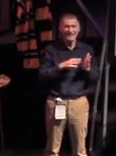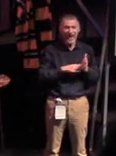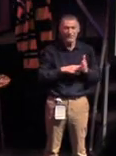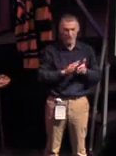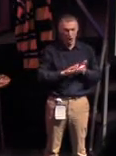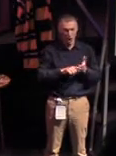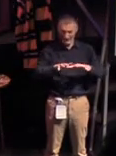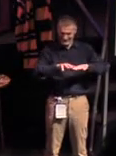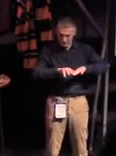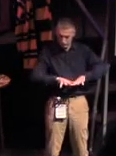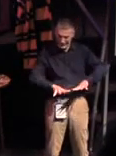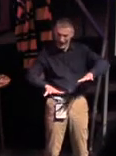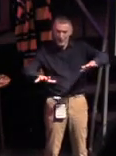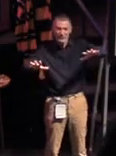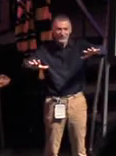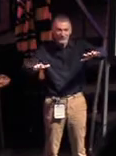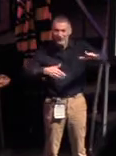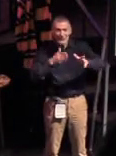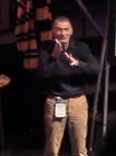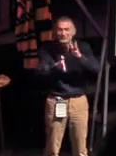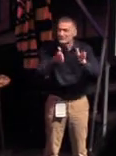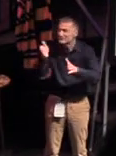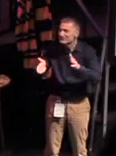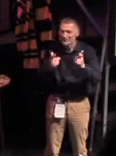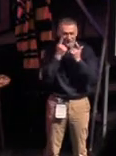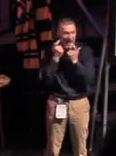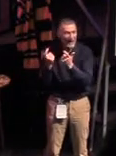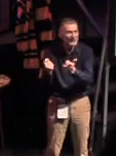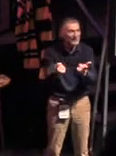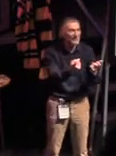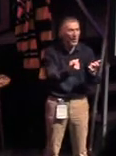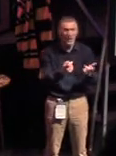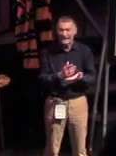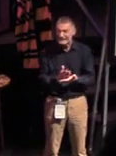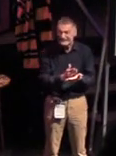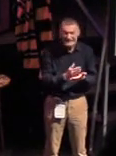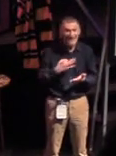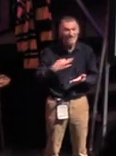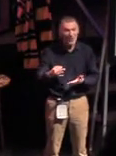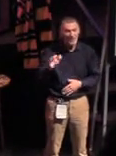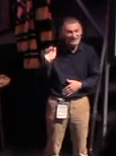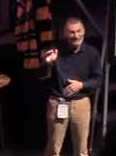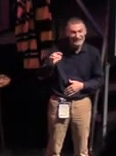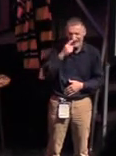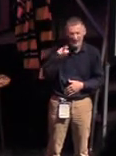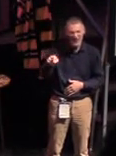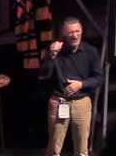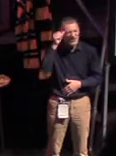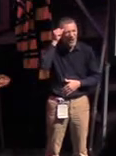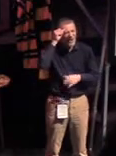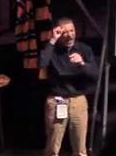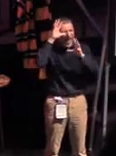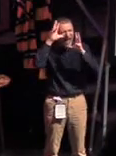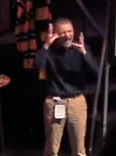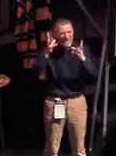It's a really exciting way to get to know the city and to explore it, but those volunteers will be there to help you. Ask them anything. They know all of the